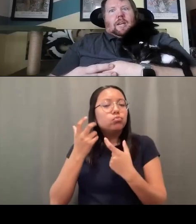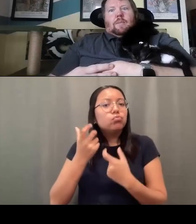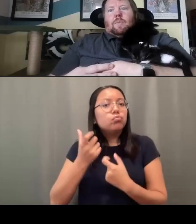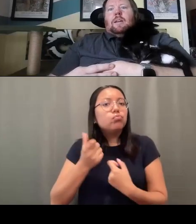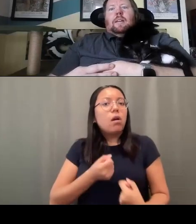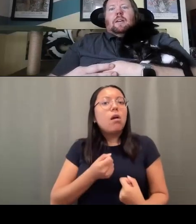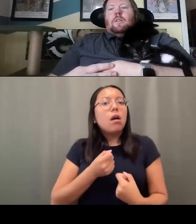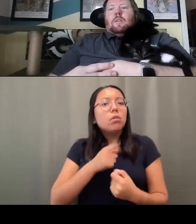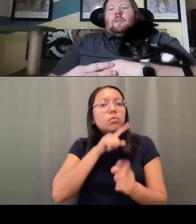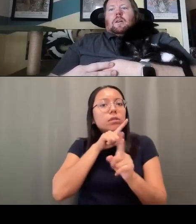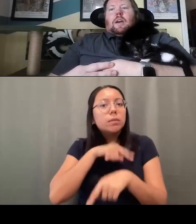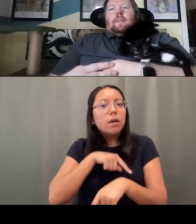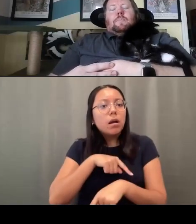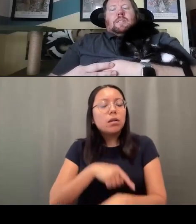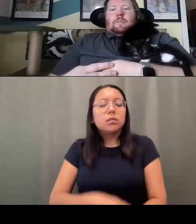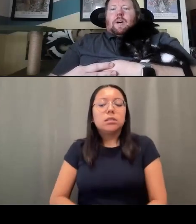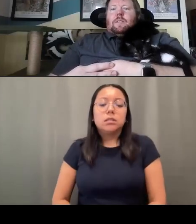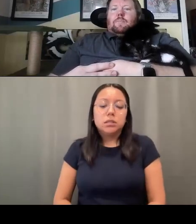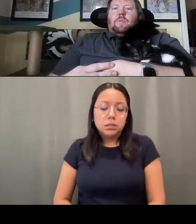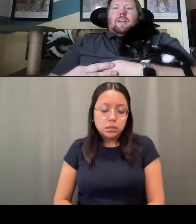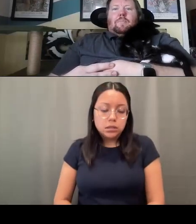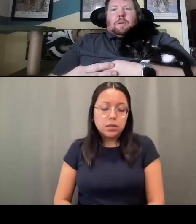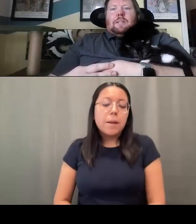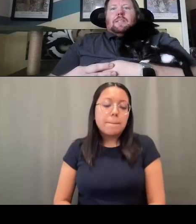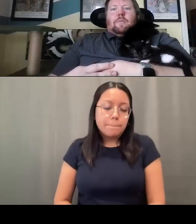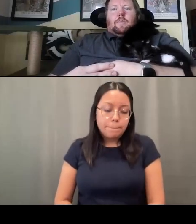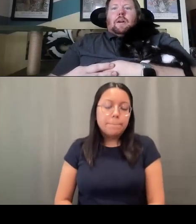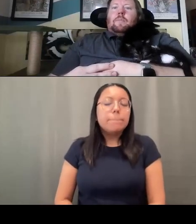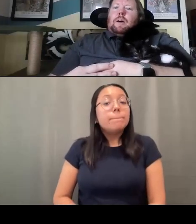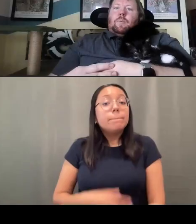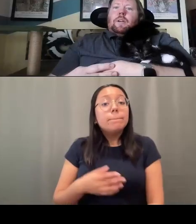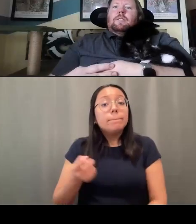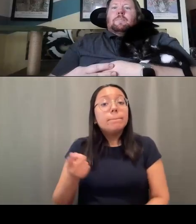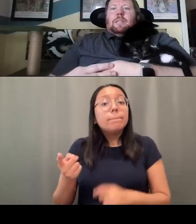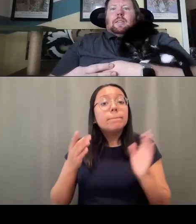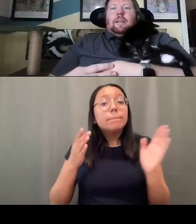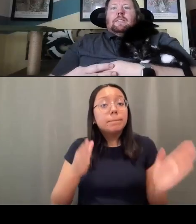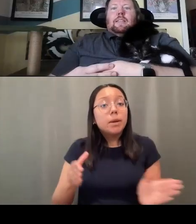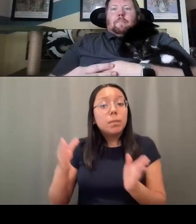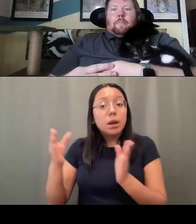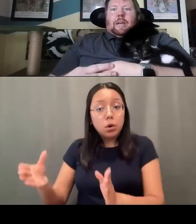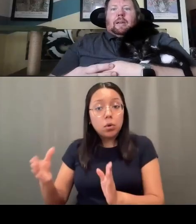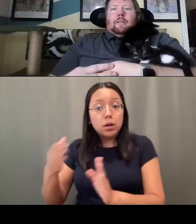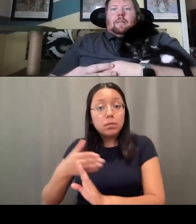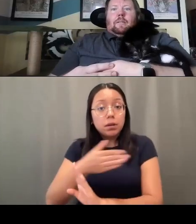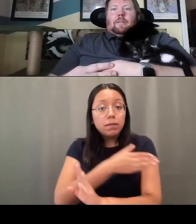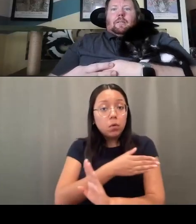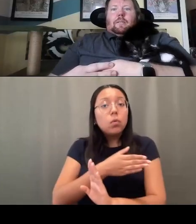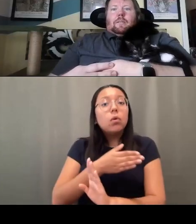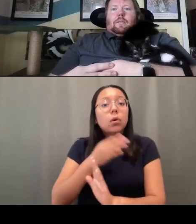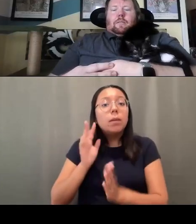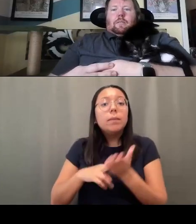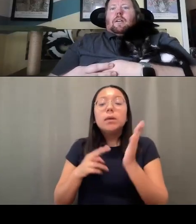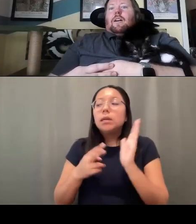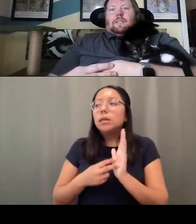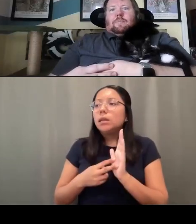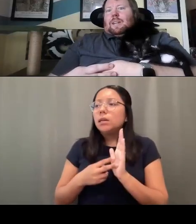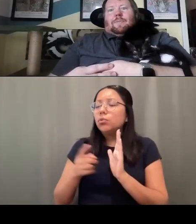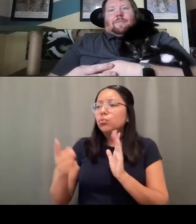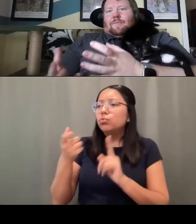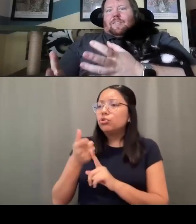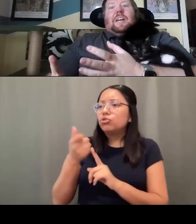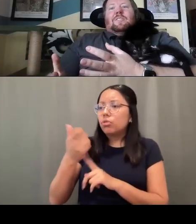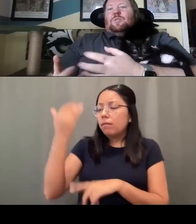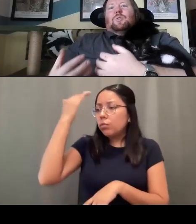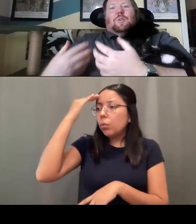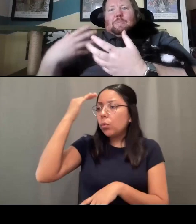preparing ahead of time, right? Like as much as possible, kind of being self-aware about what are some of the things that might cause